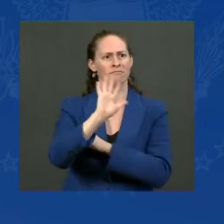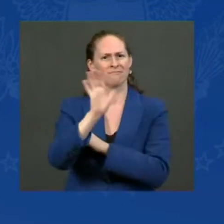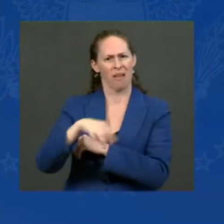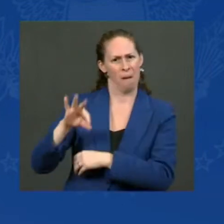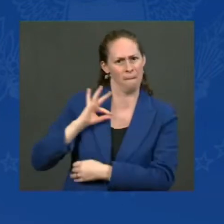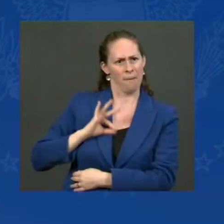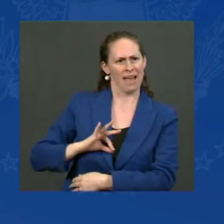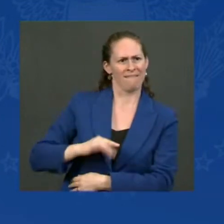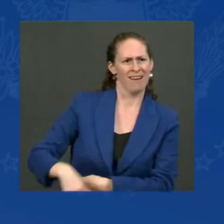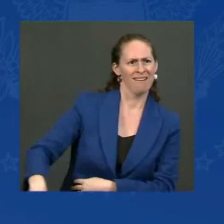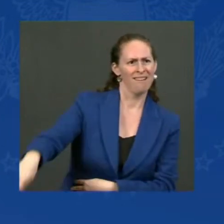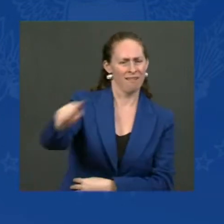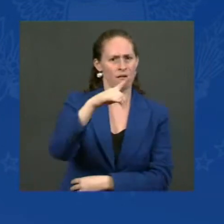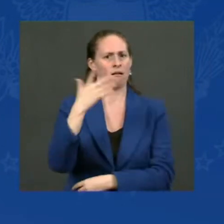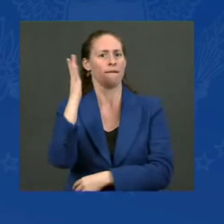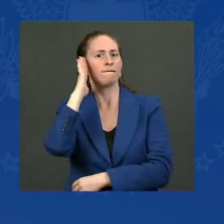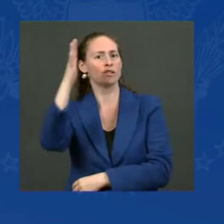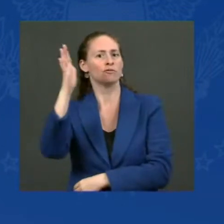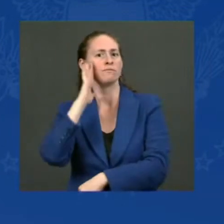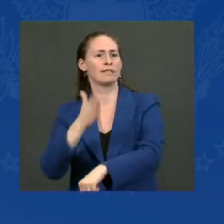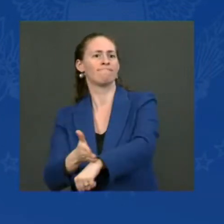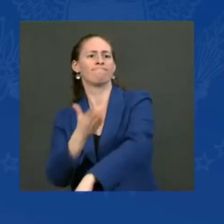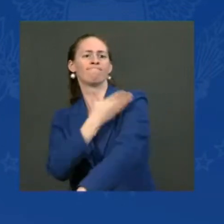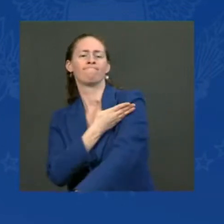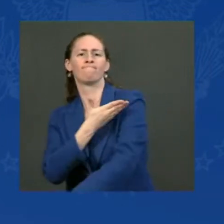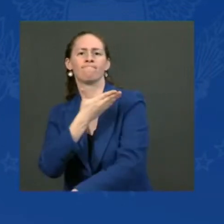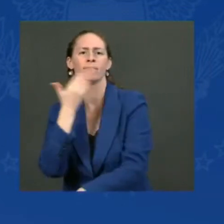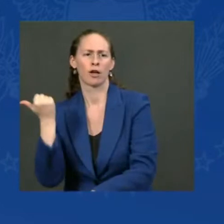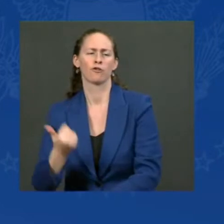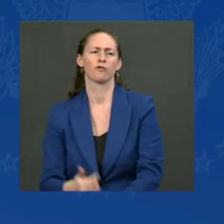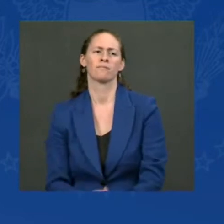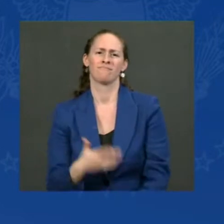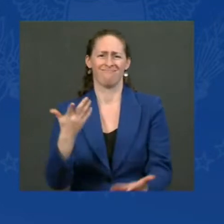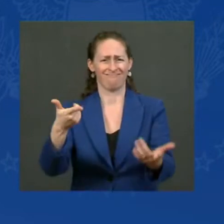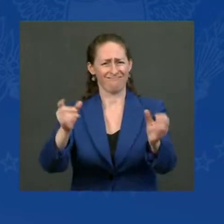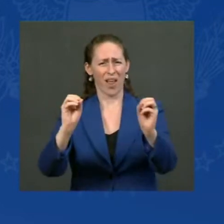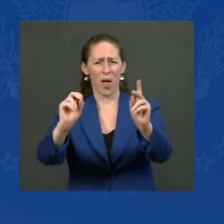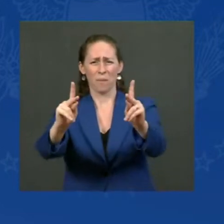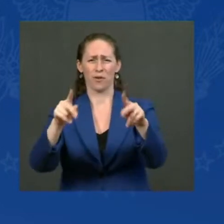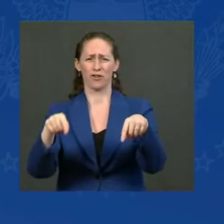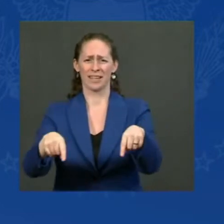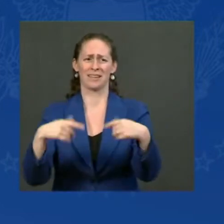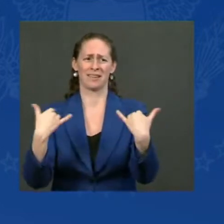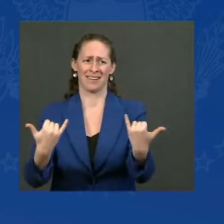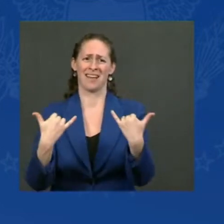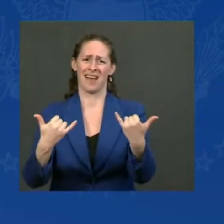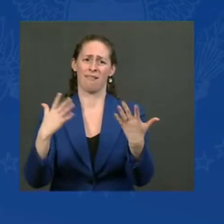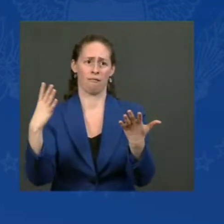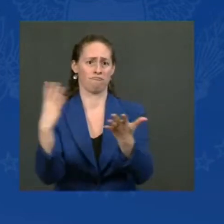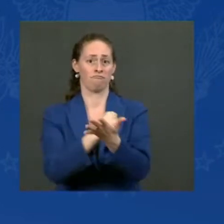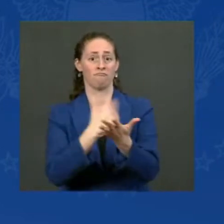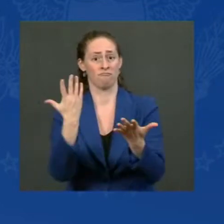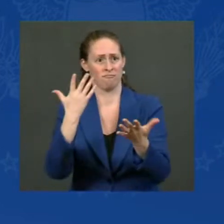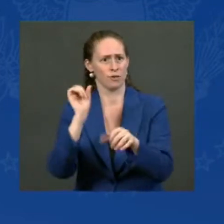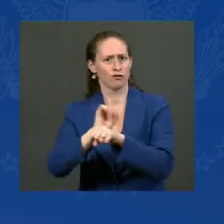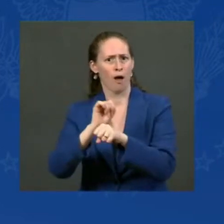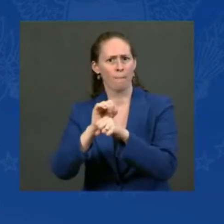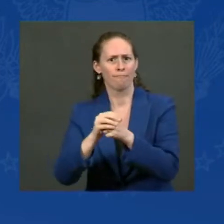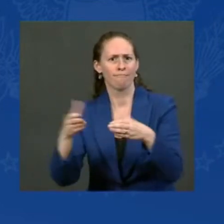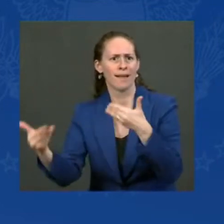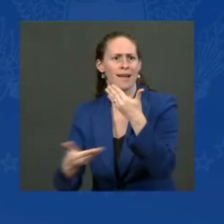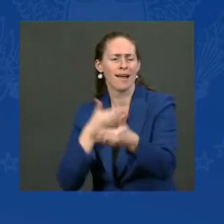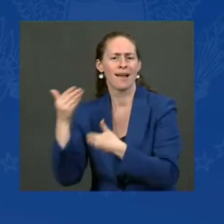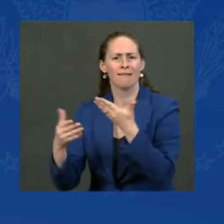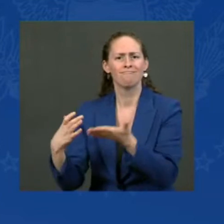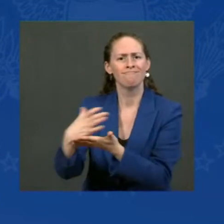future. It's an enormous opportunity to create good-paying jobs for workers in each of our countries